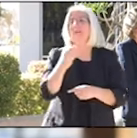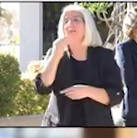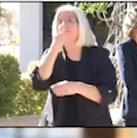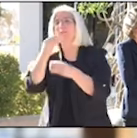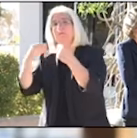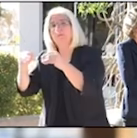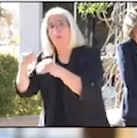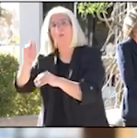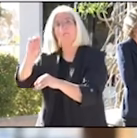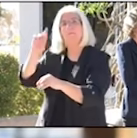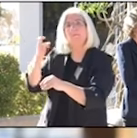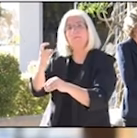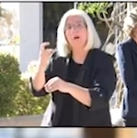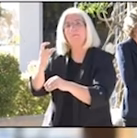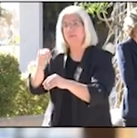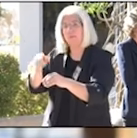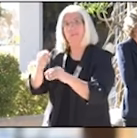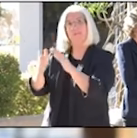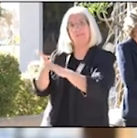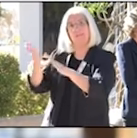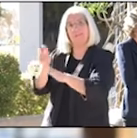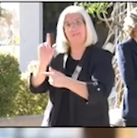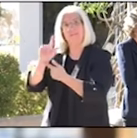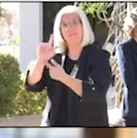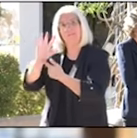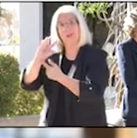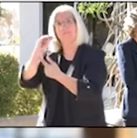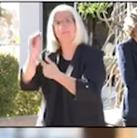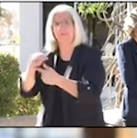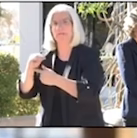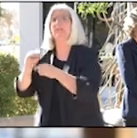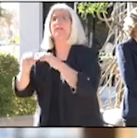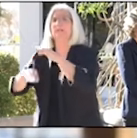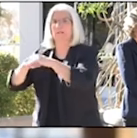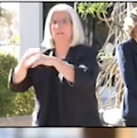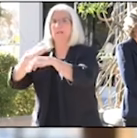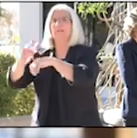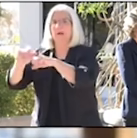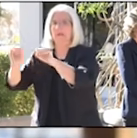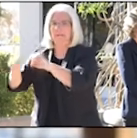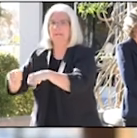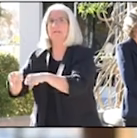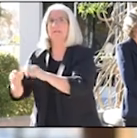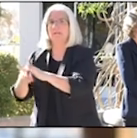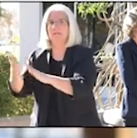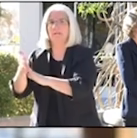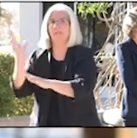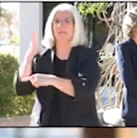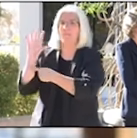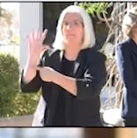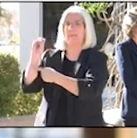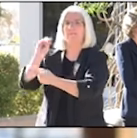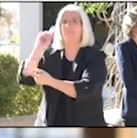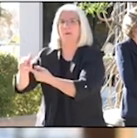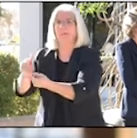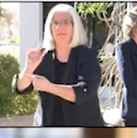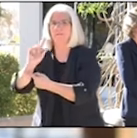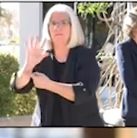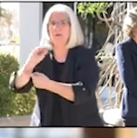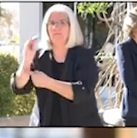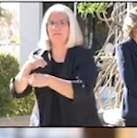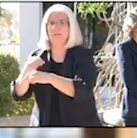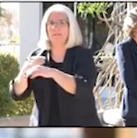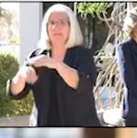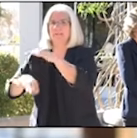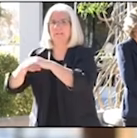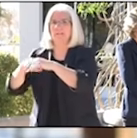allowed to operate at 25% capacity indoors. And that's to ensure sufficient access to